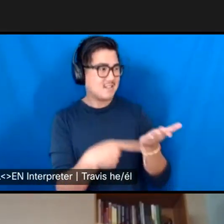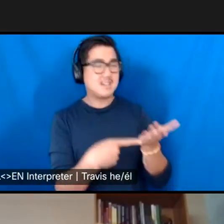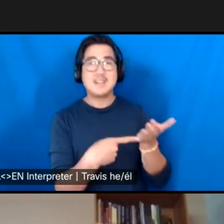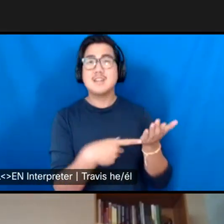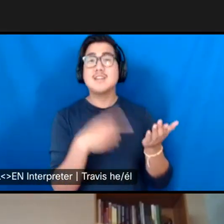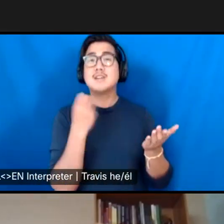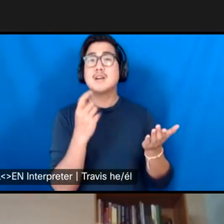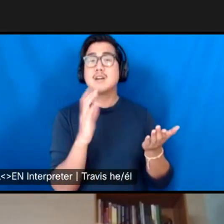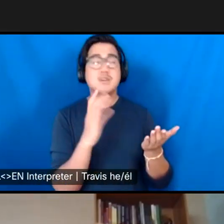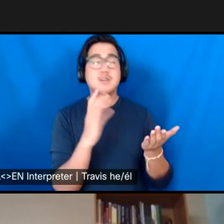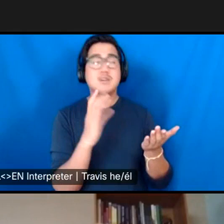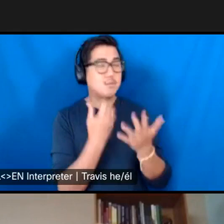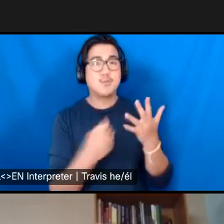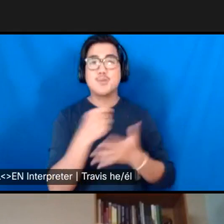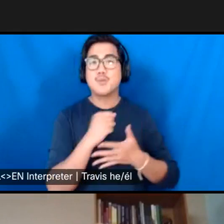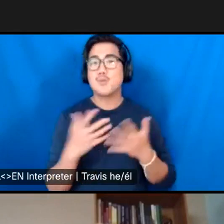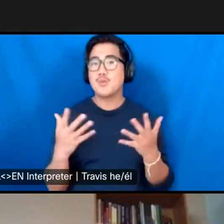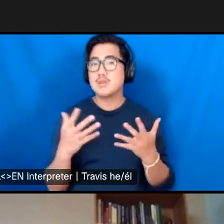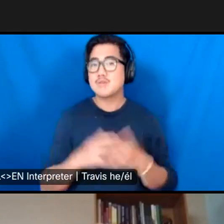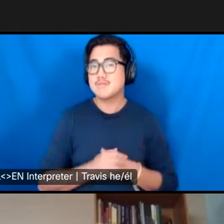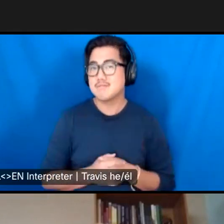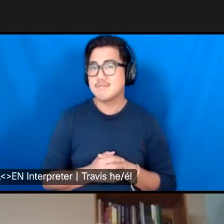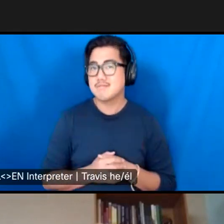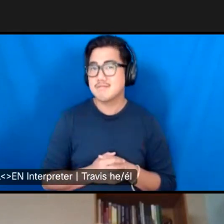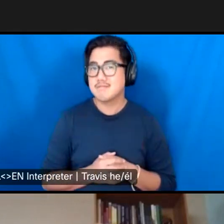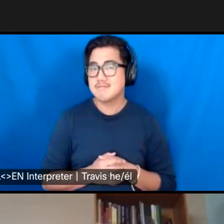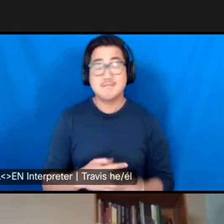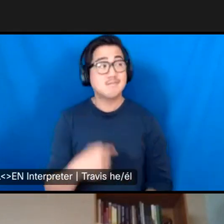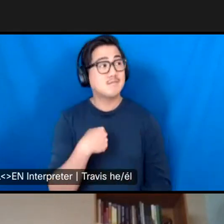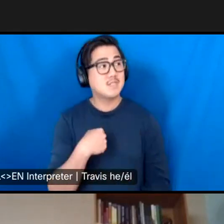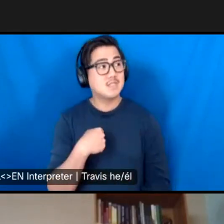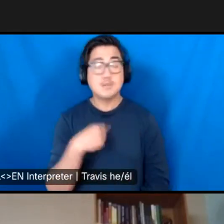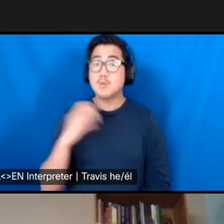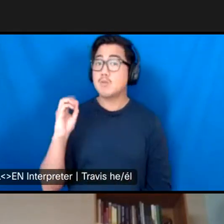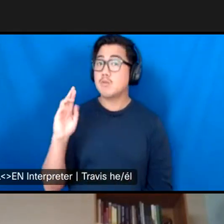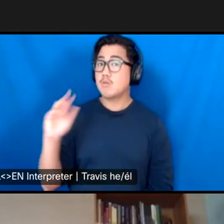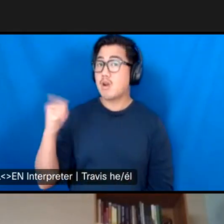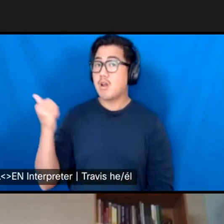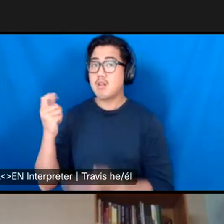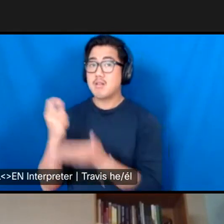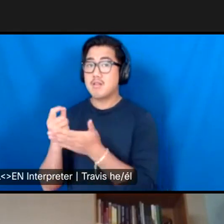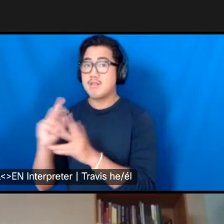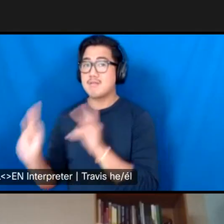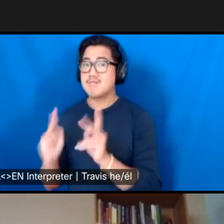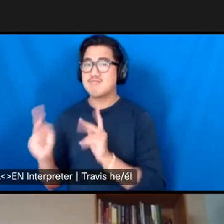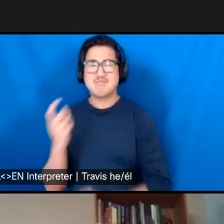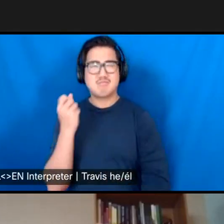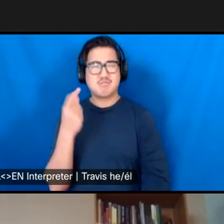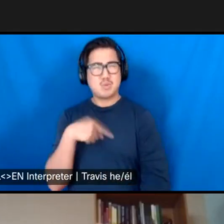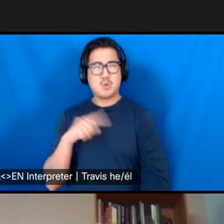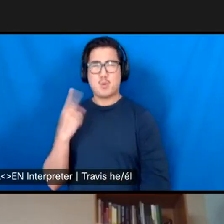to let known that, like, I myself or any of the other therapists are just one